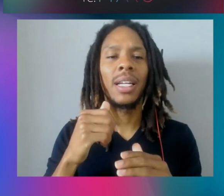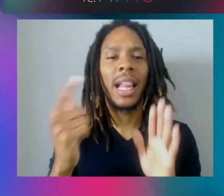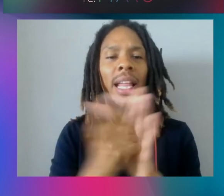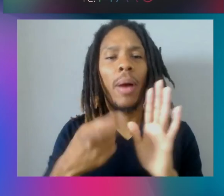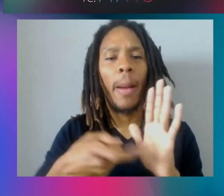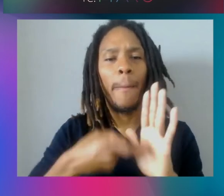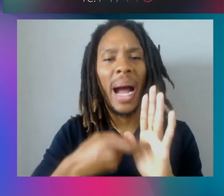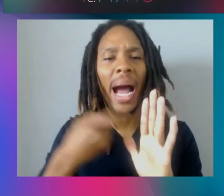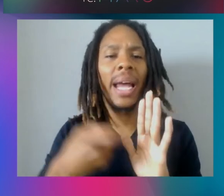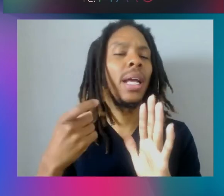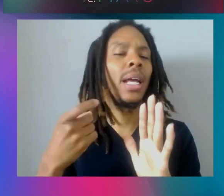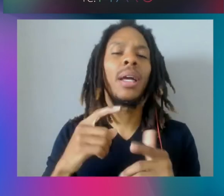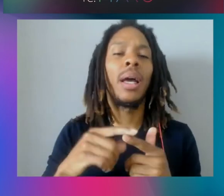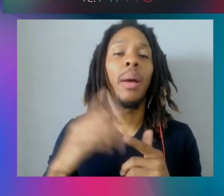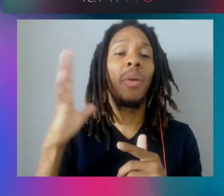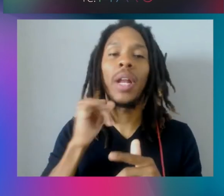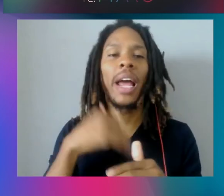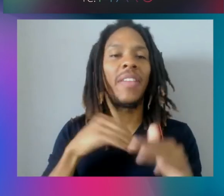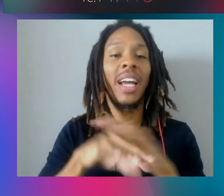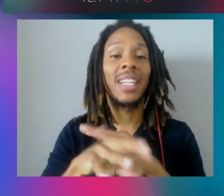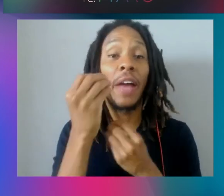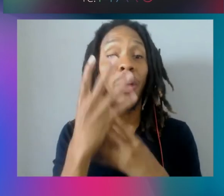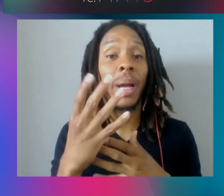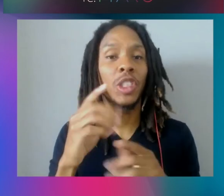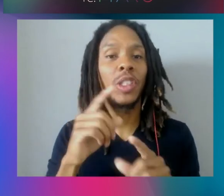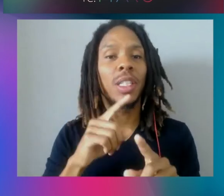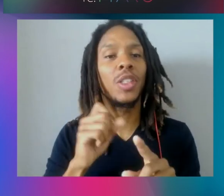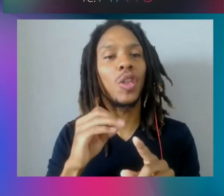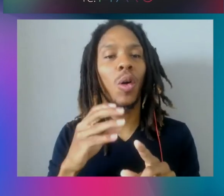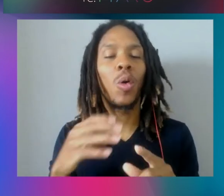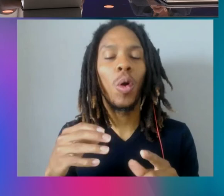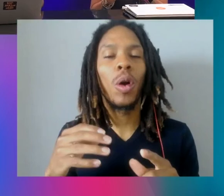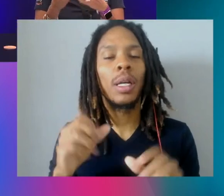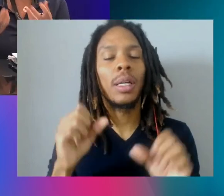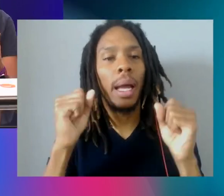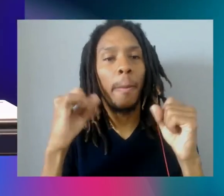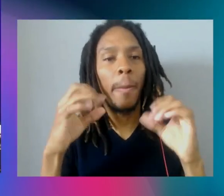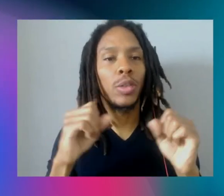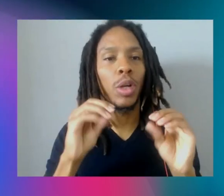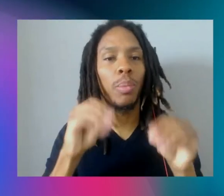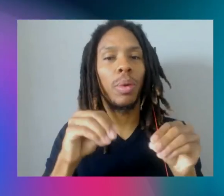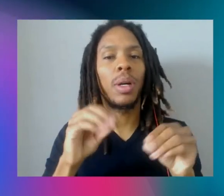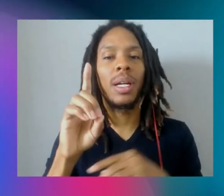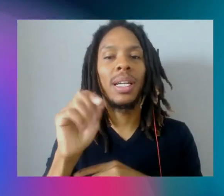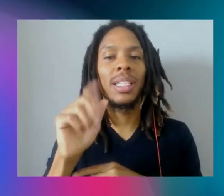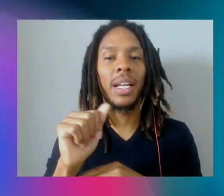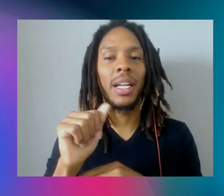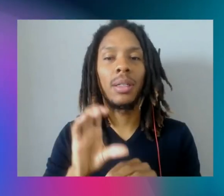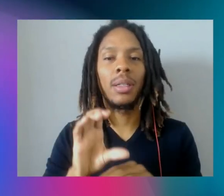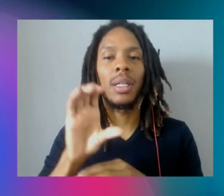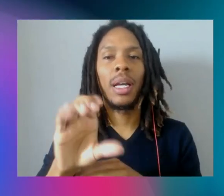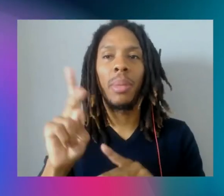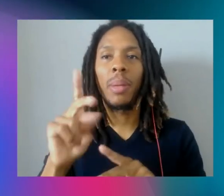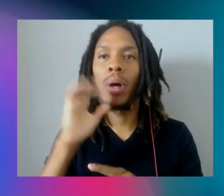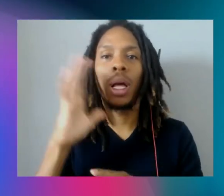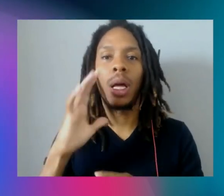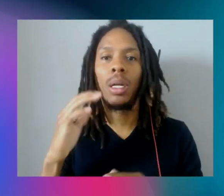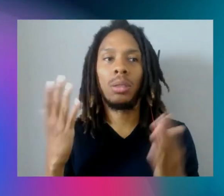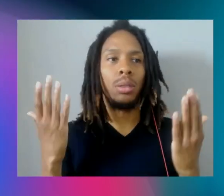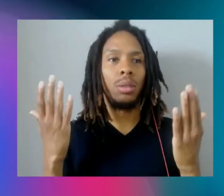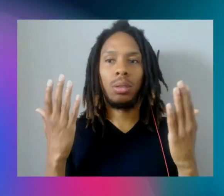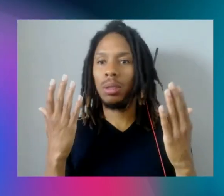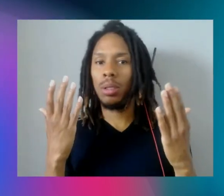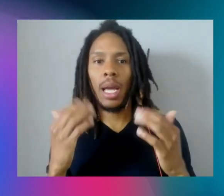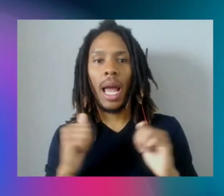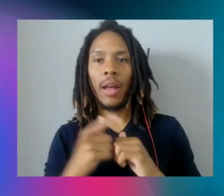have access to that information, right? So it's really amazing when you put data in the hands of people that didn't have it before, how much empowered they